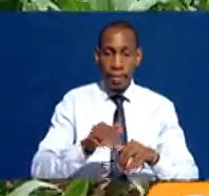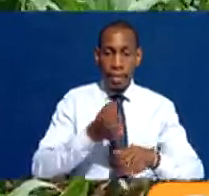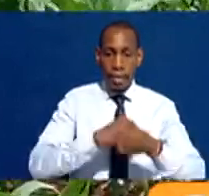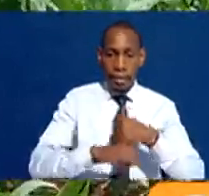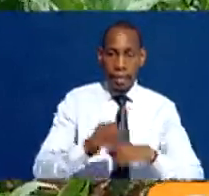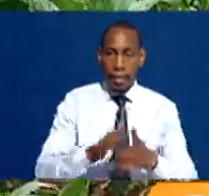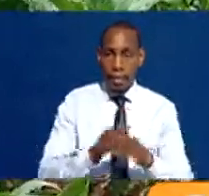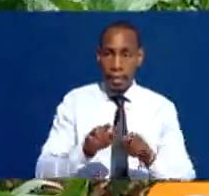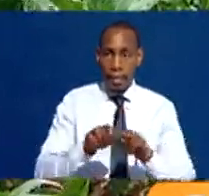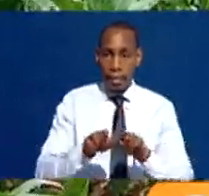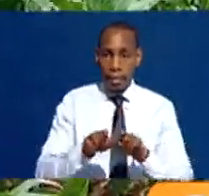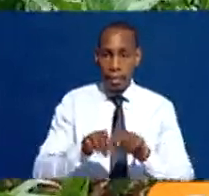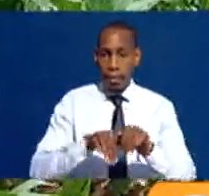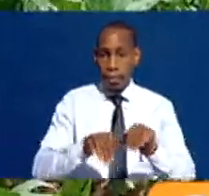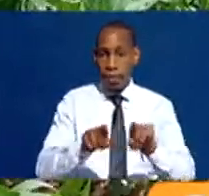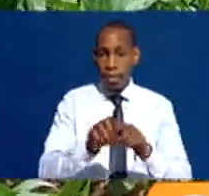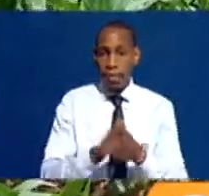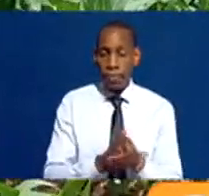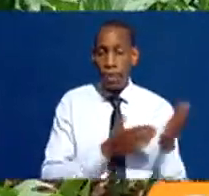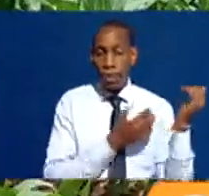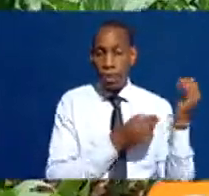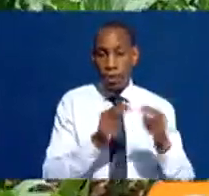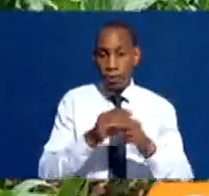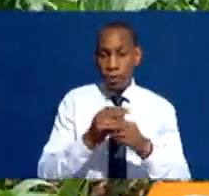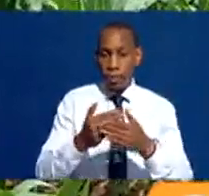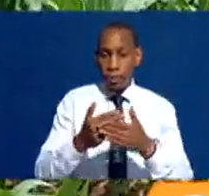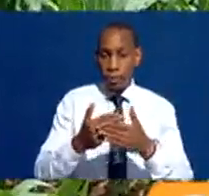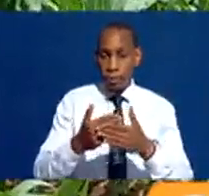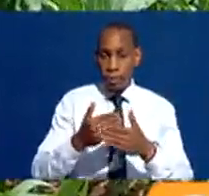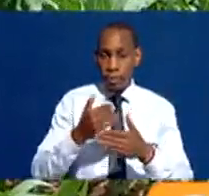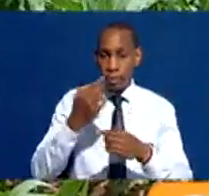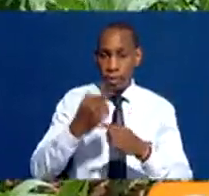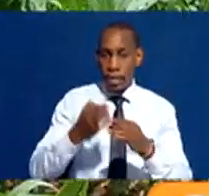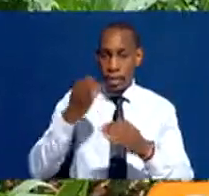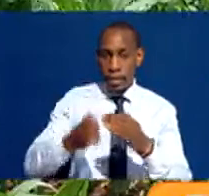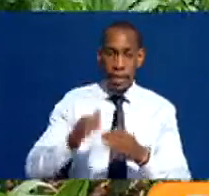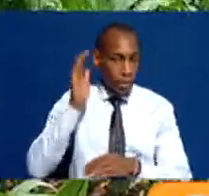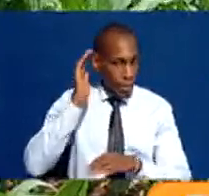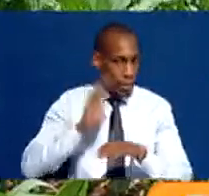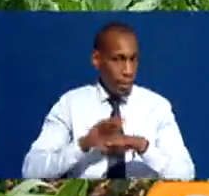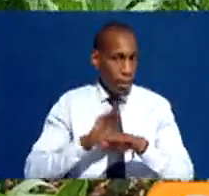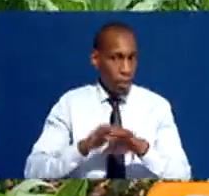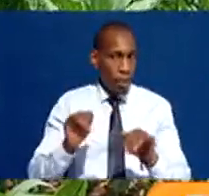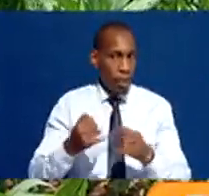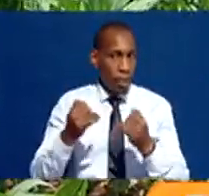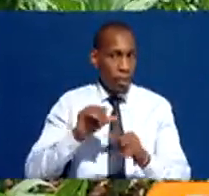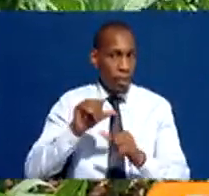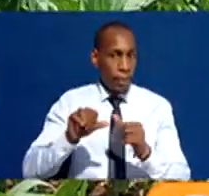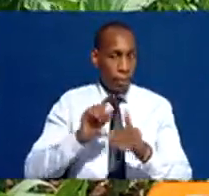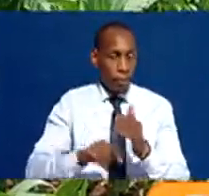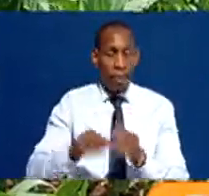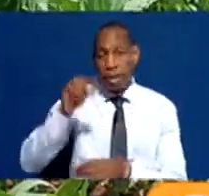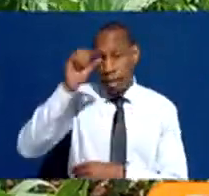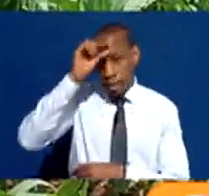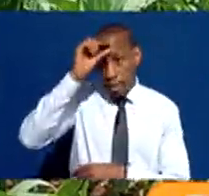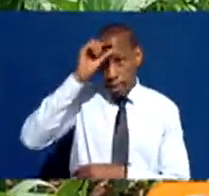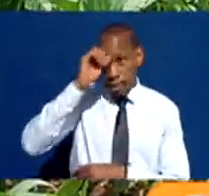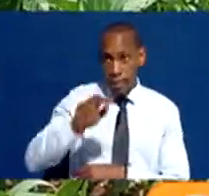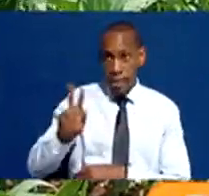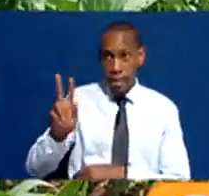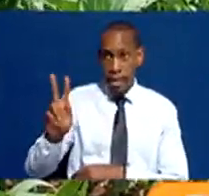Hopefully, very soon, before the end of this year, we will hear the good news of the government of